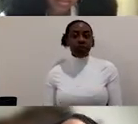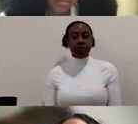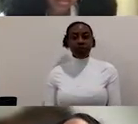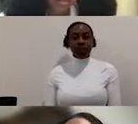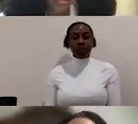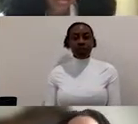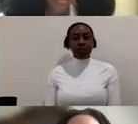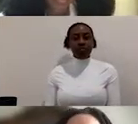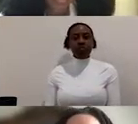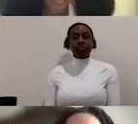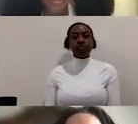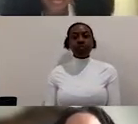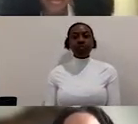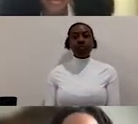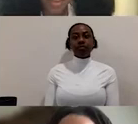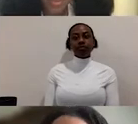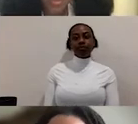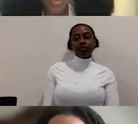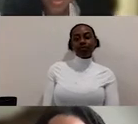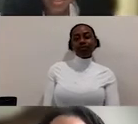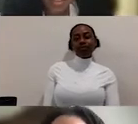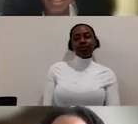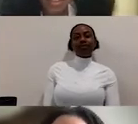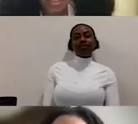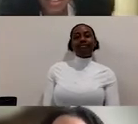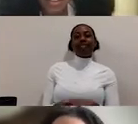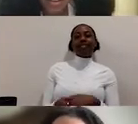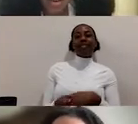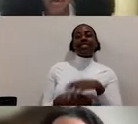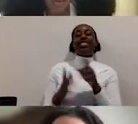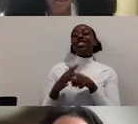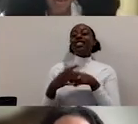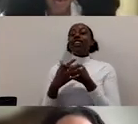Just kidding. I'm not going to make you all suffer through that.